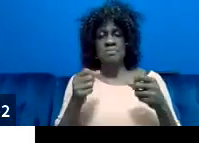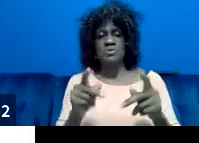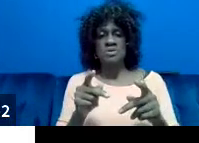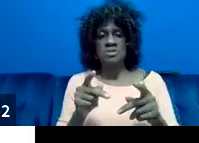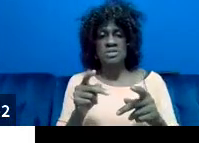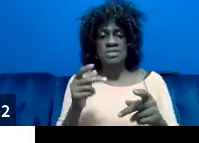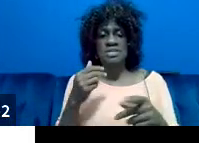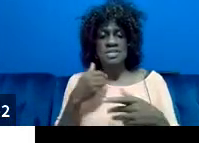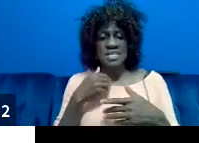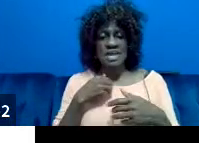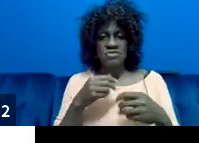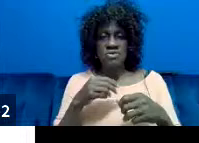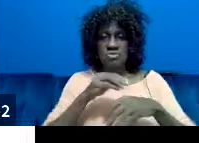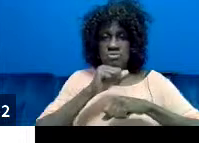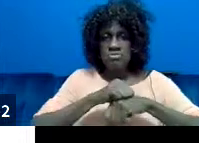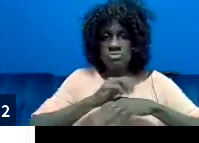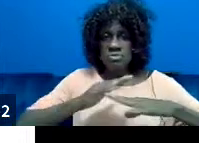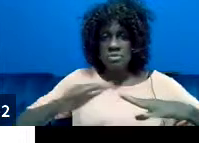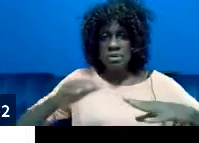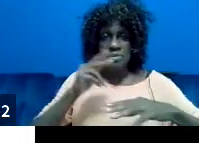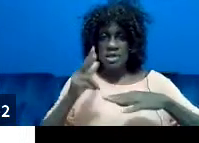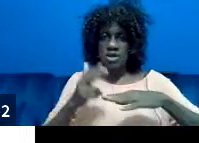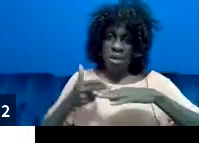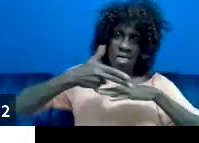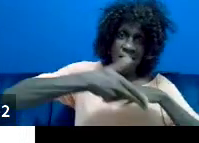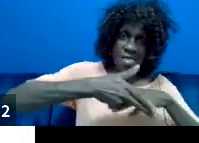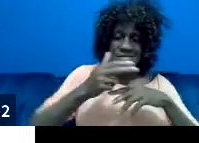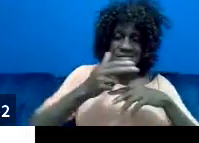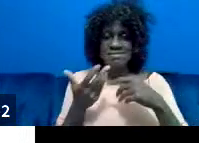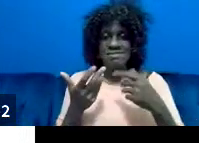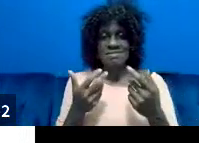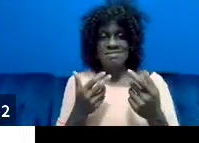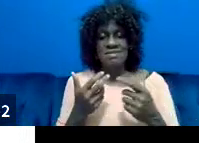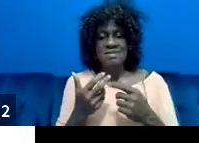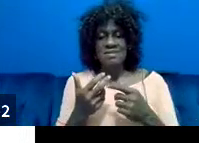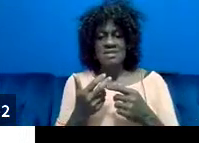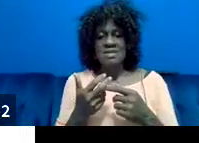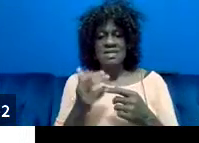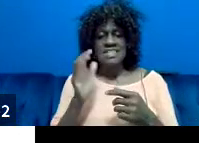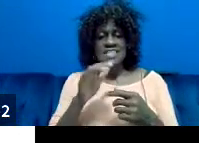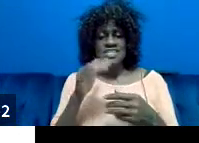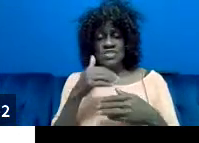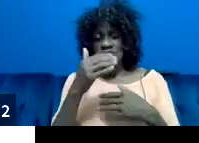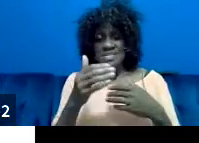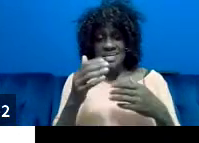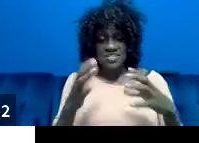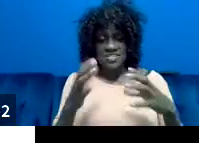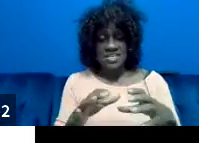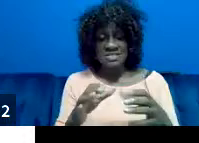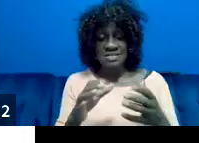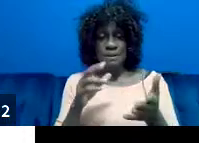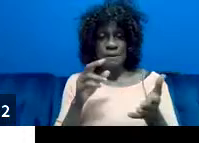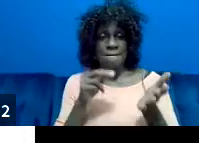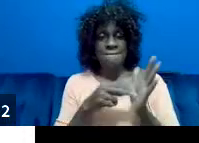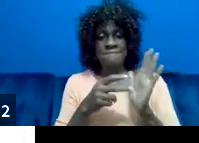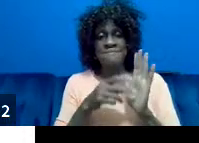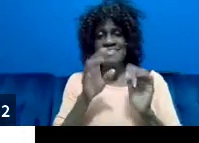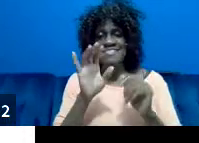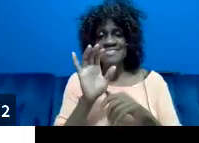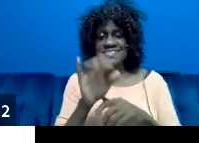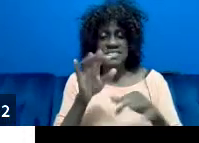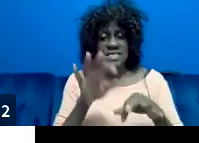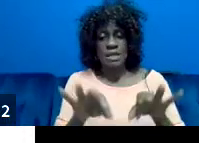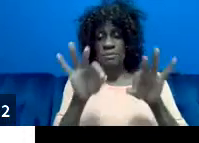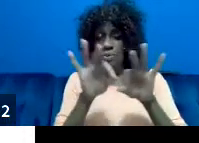they've got a big hard surface where somebody's not going to try to drive you over. That's your next chance. So all I'm saying is that this is such an